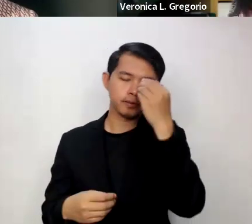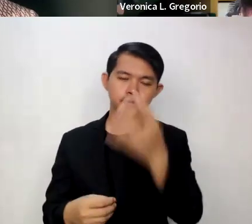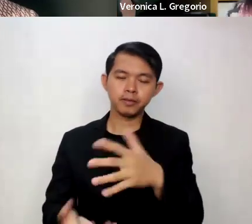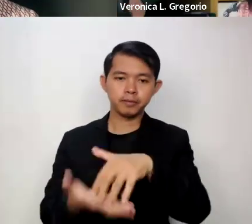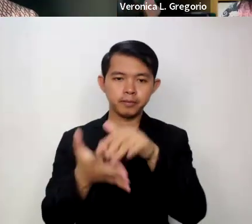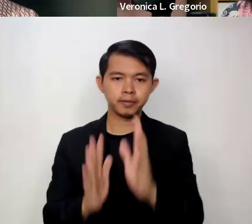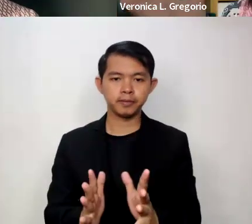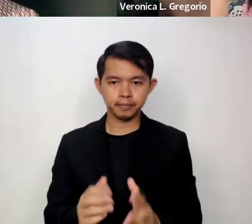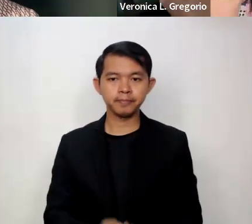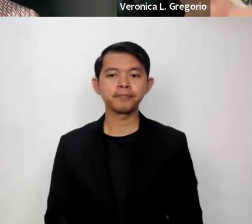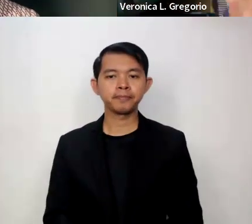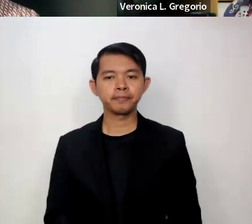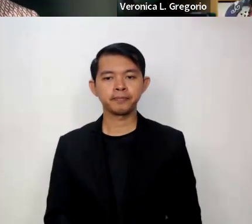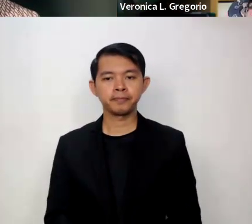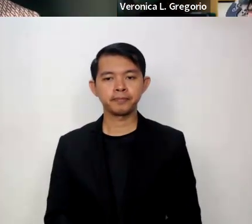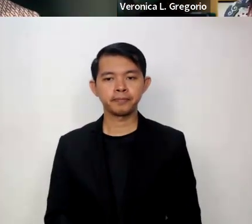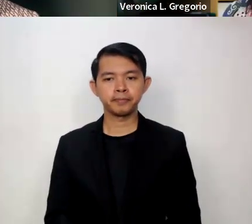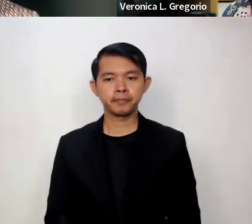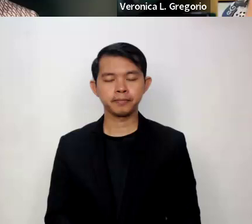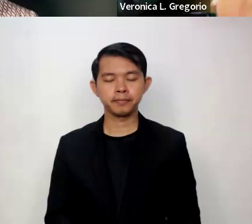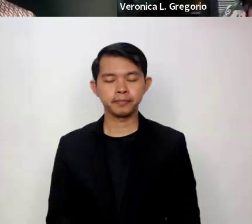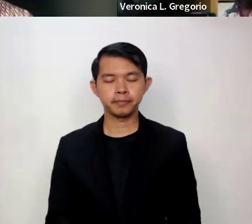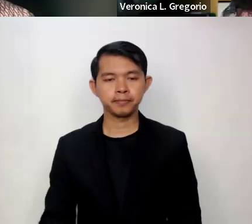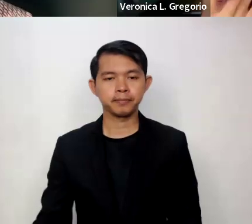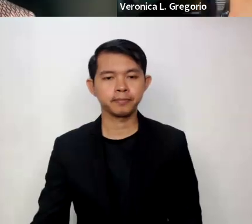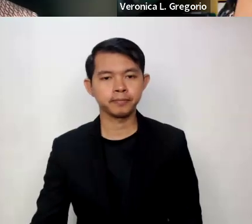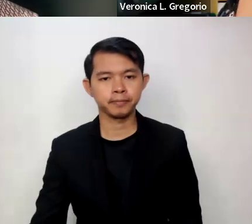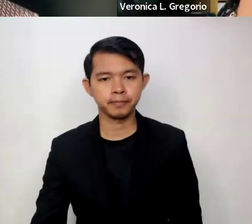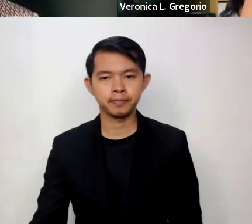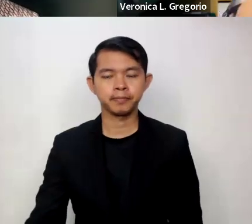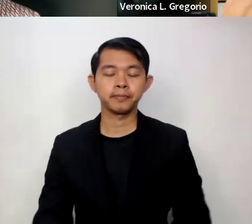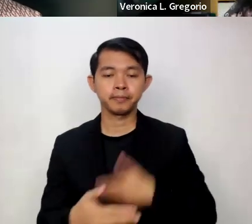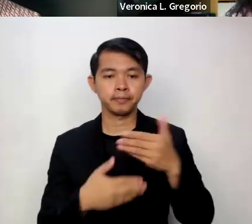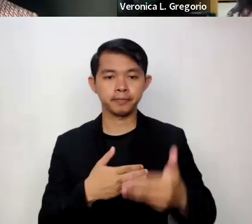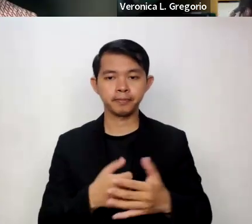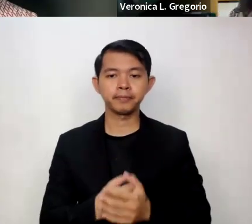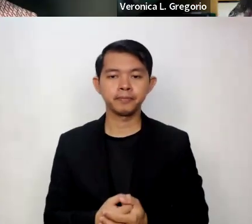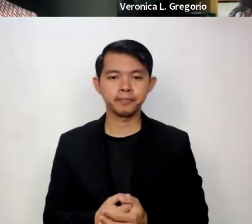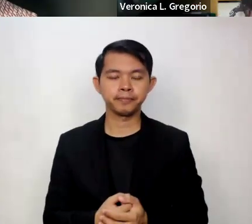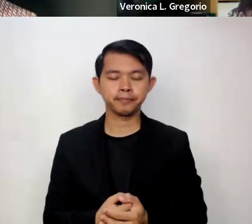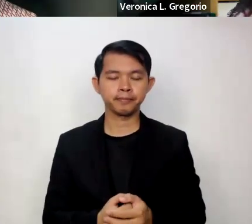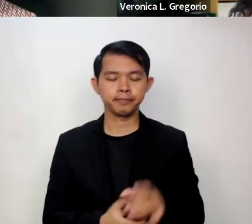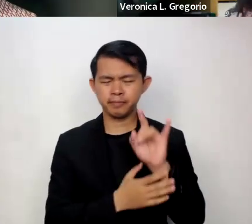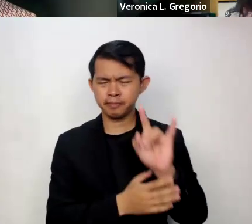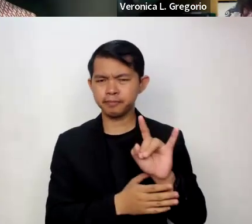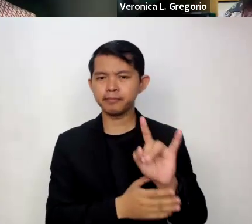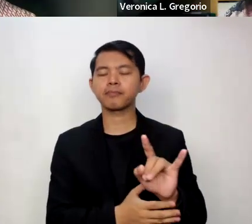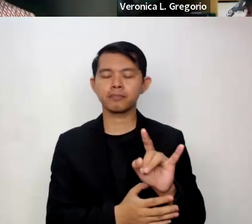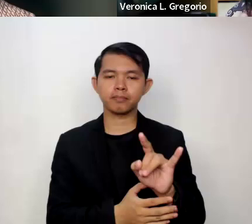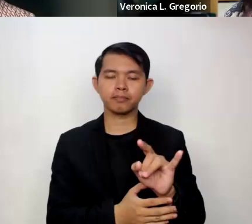Anyway, so that's one that kind of work. Second is really promoting innovative and